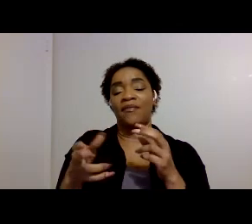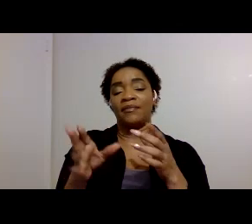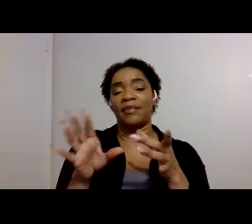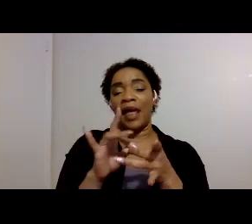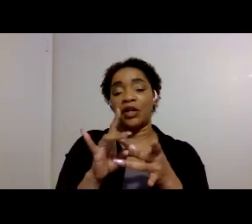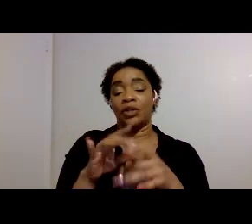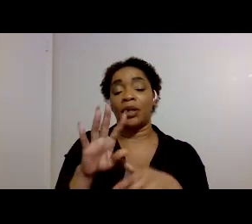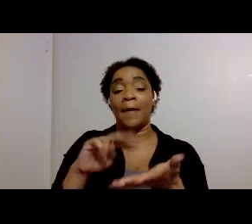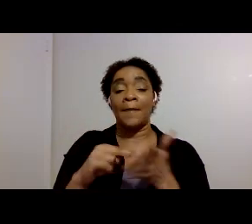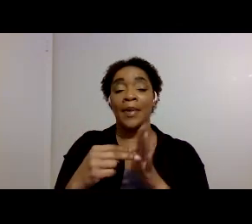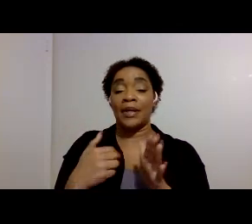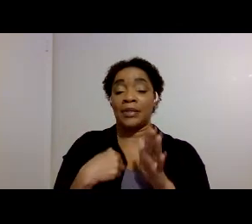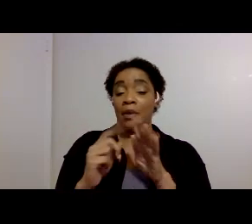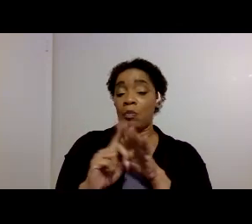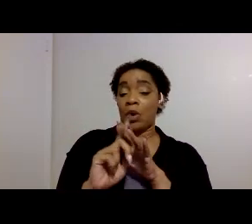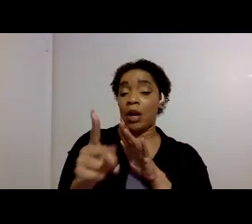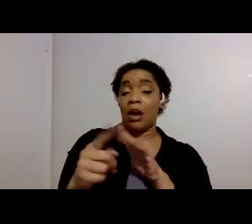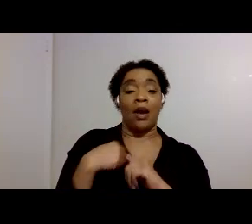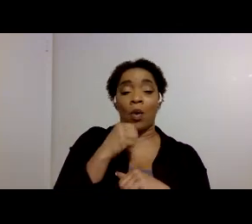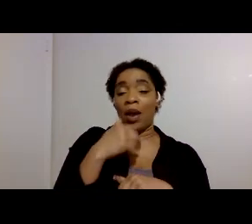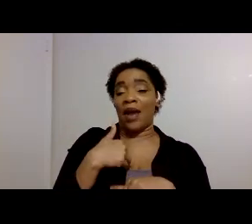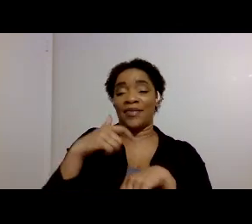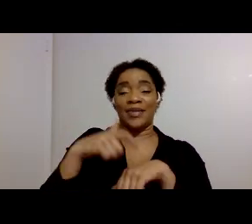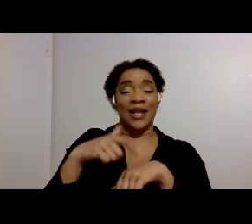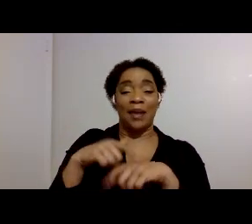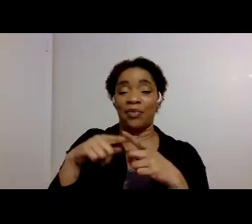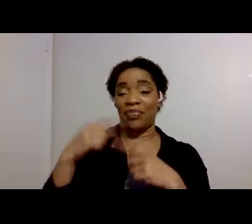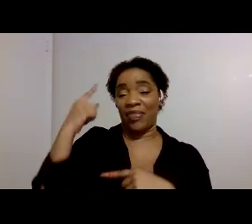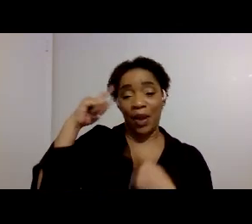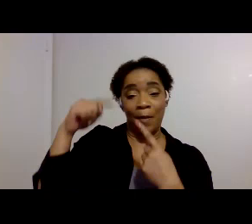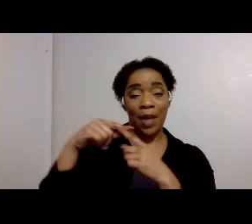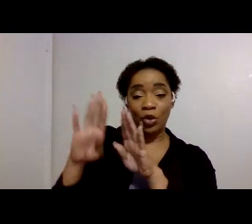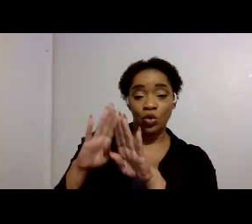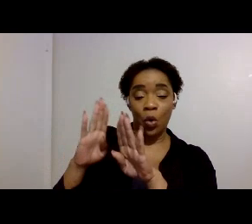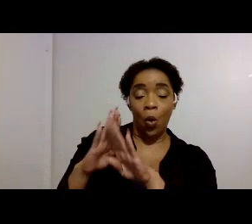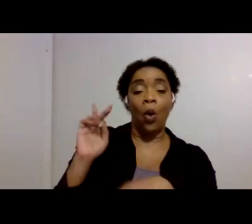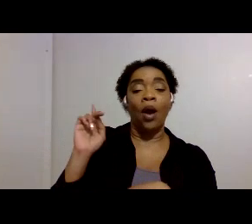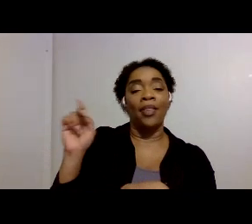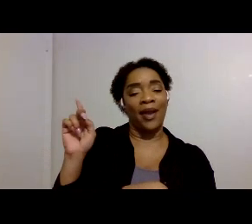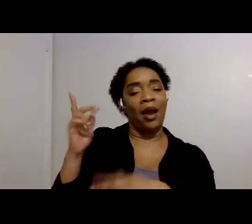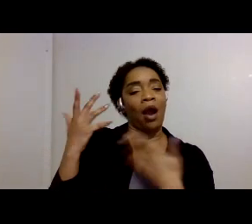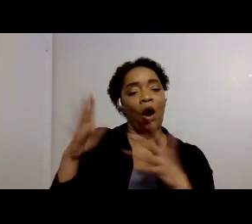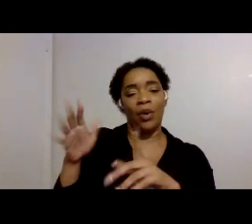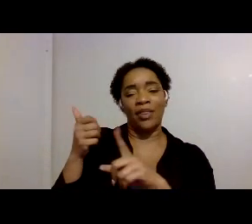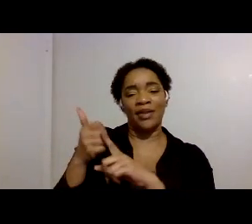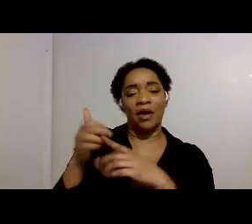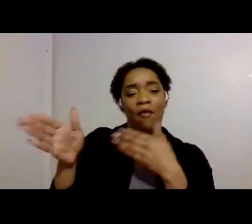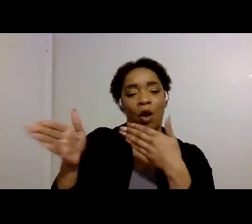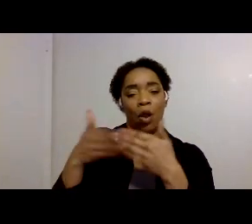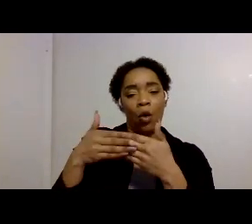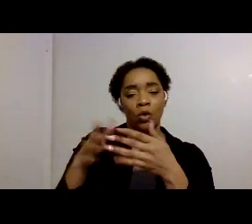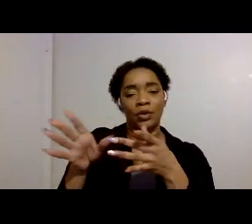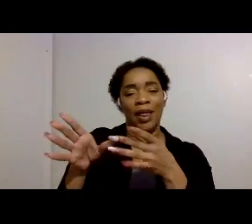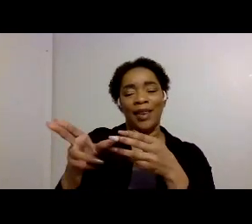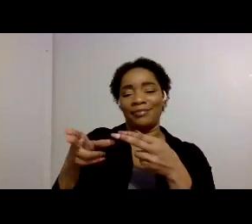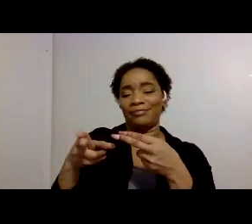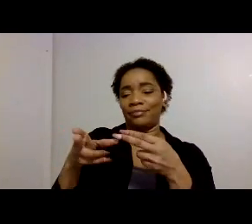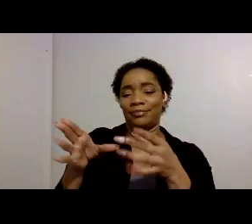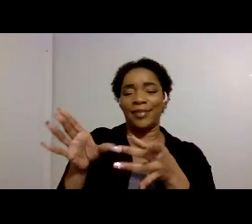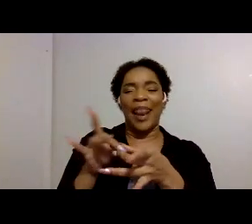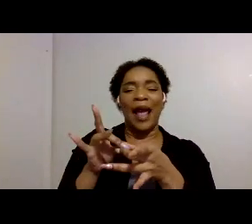behind me or I'm not thinking about that, those doors self-close and then they self-latch, meaning they won't lock, but they'll latch